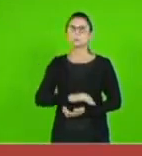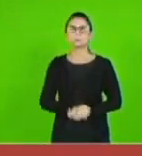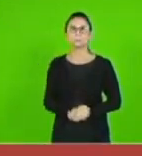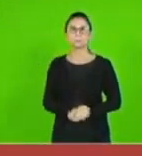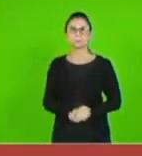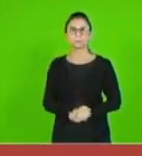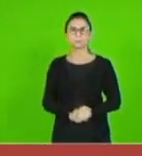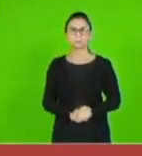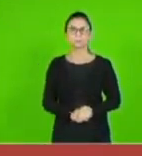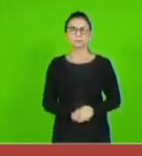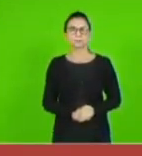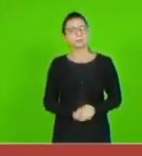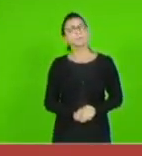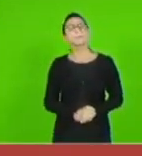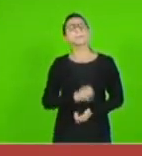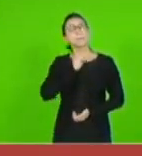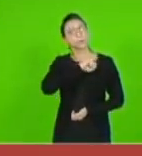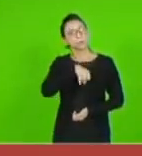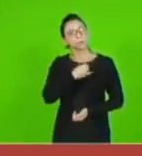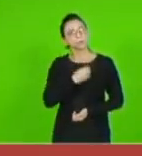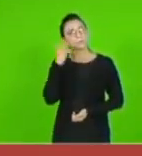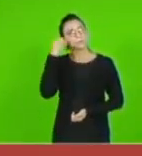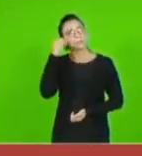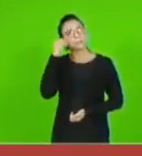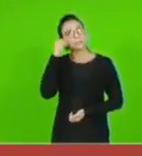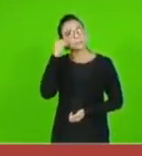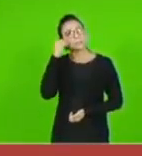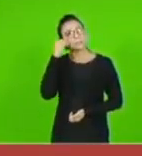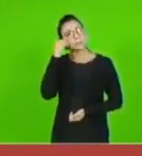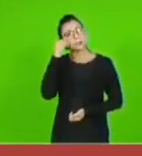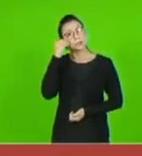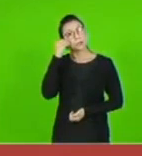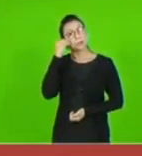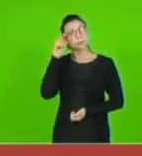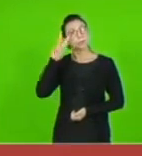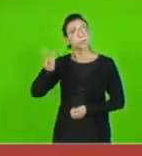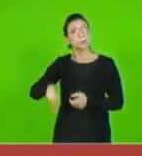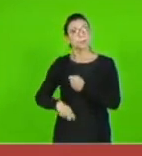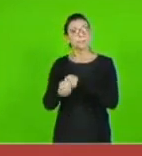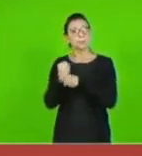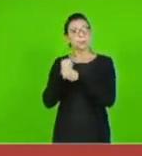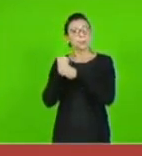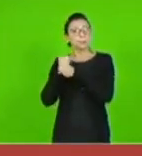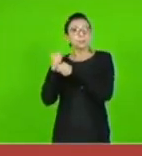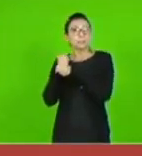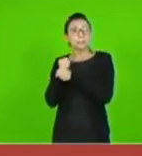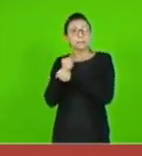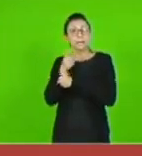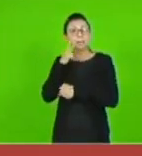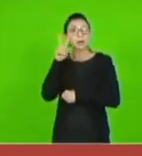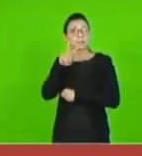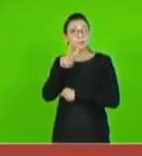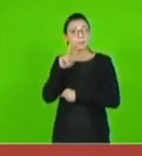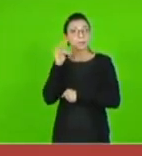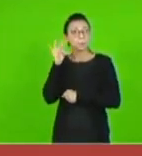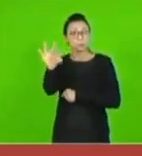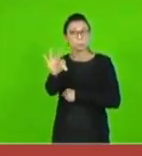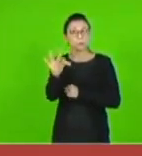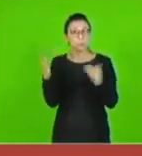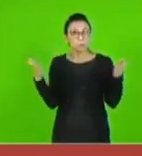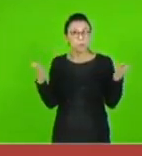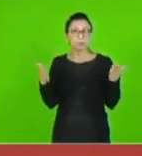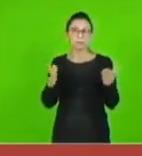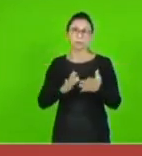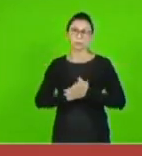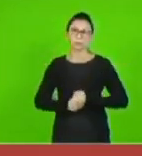The gifts, like a vision, it's in your brain 1 second, out the next. We can't logically count that. So in Revelation,